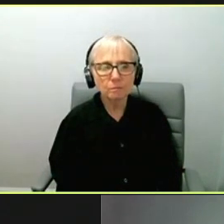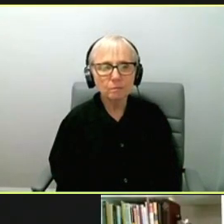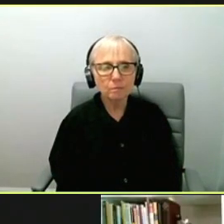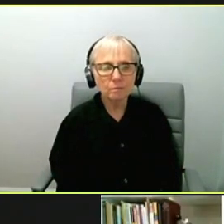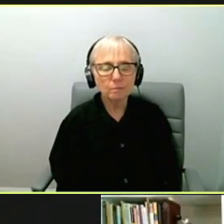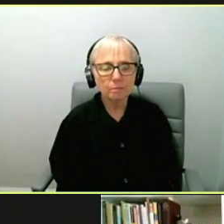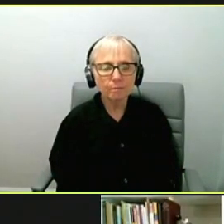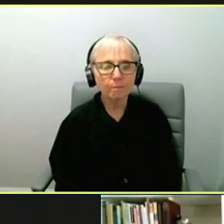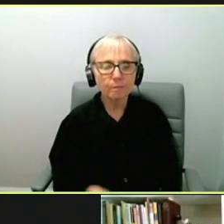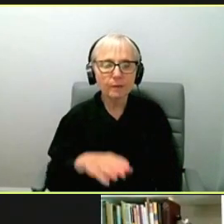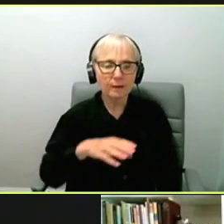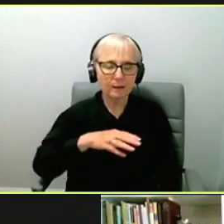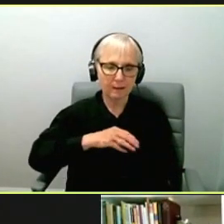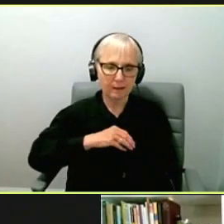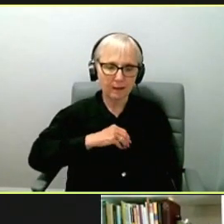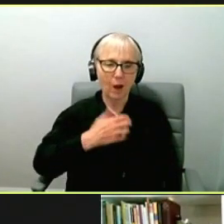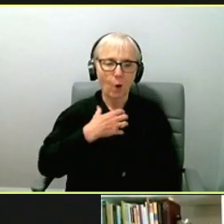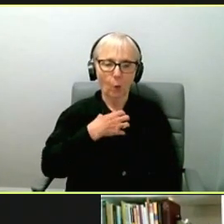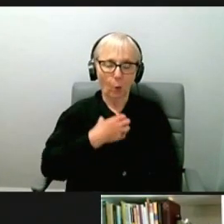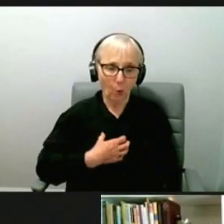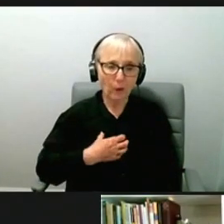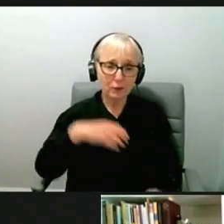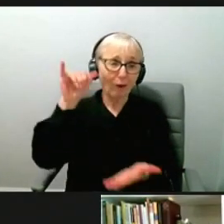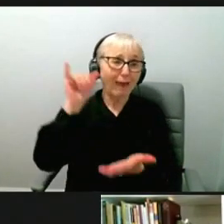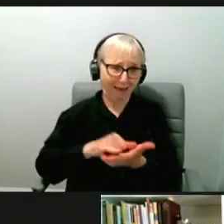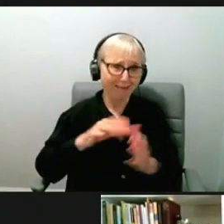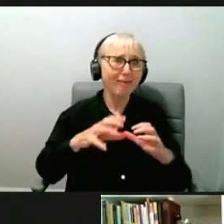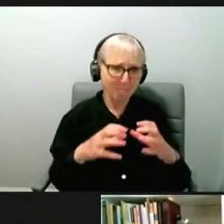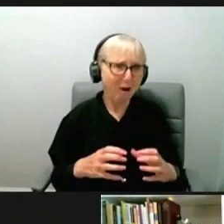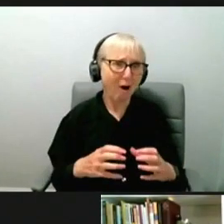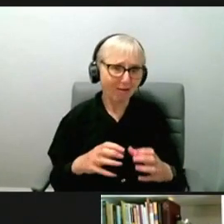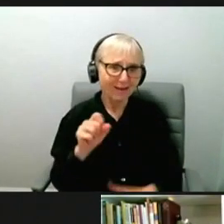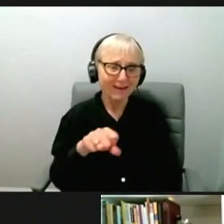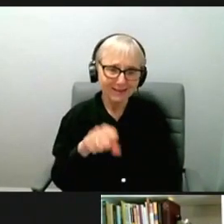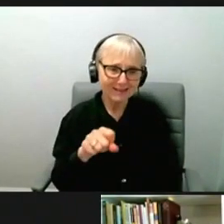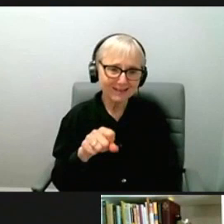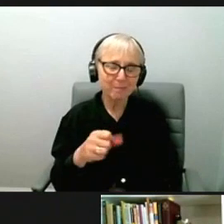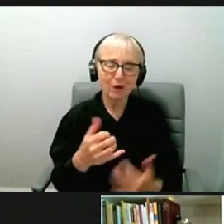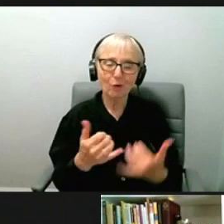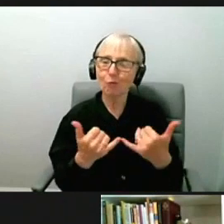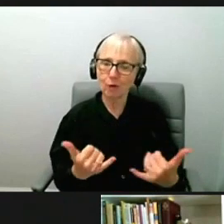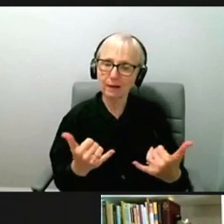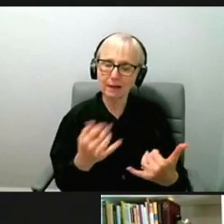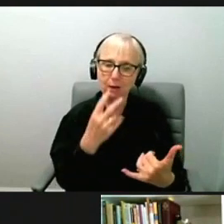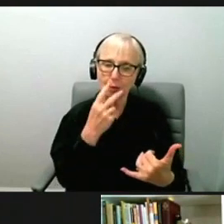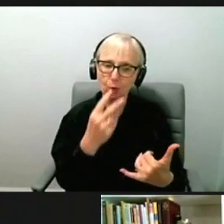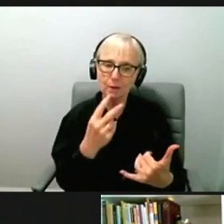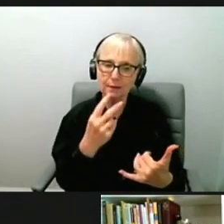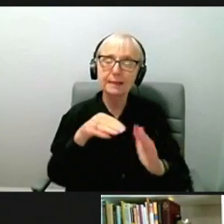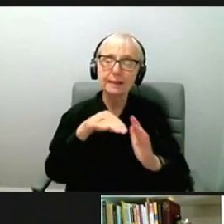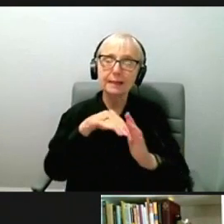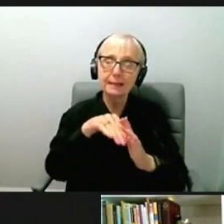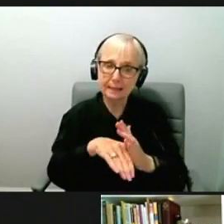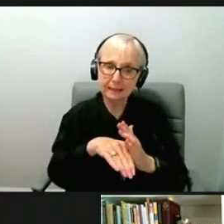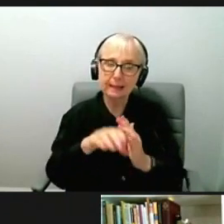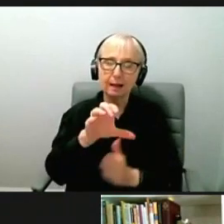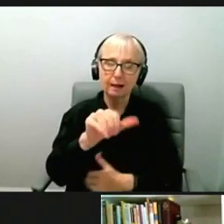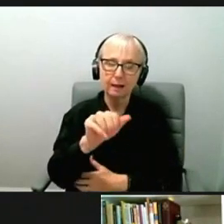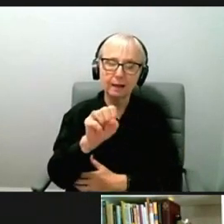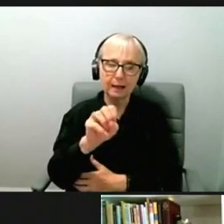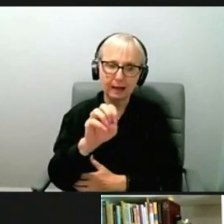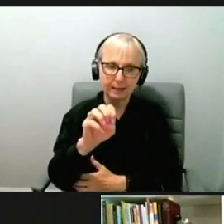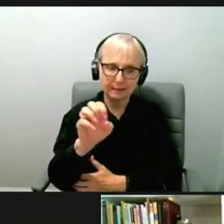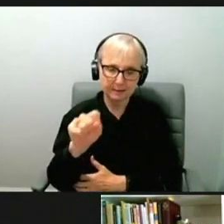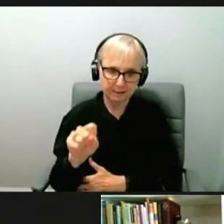I can take that one. I do wish we had a crystal ball. What I can say is that right now we're seeing a decline in cases, and we've seen that in